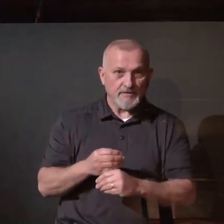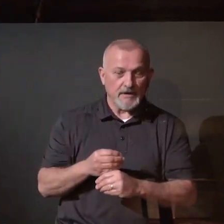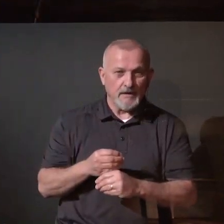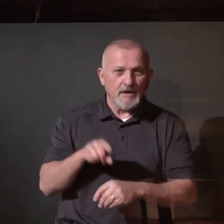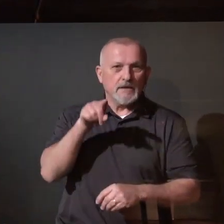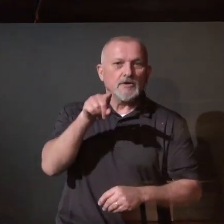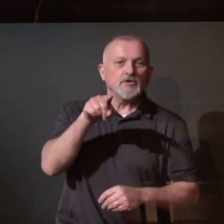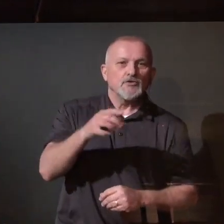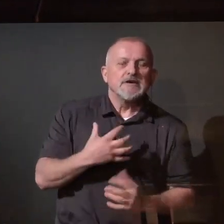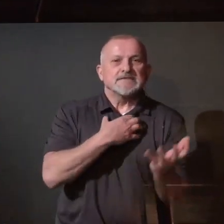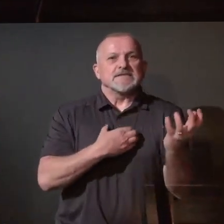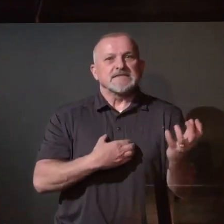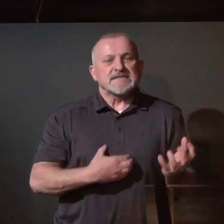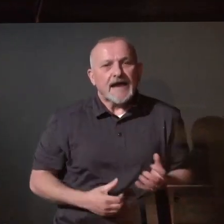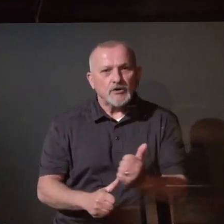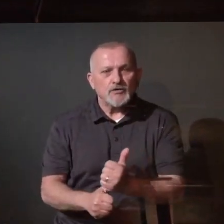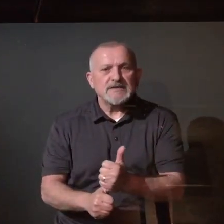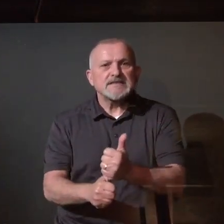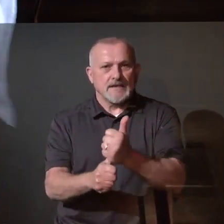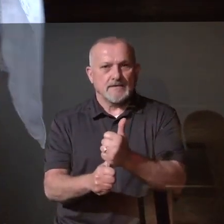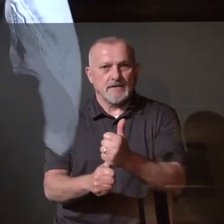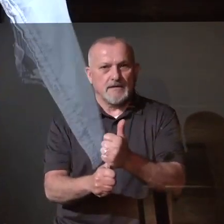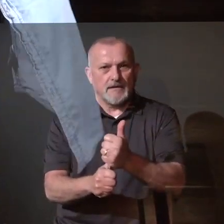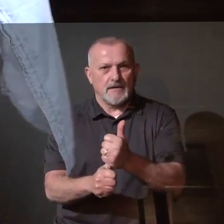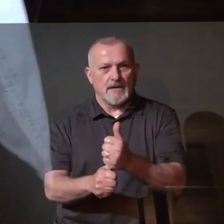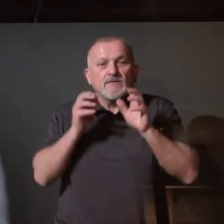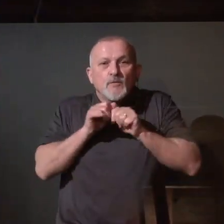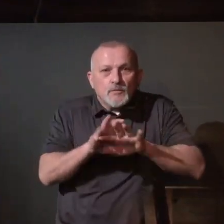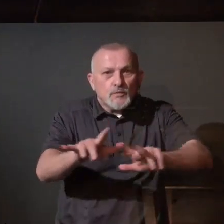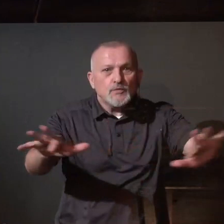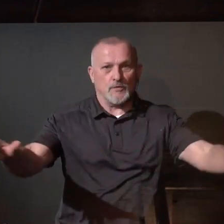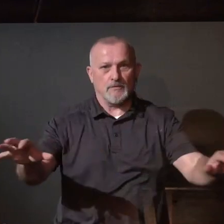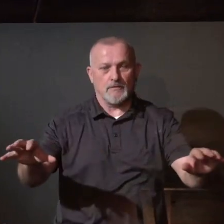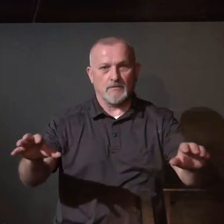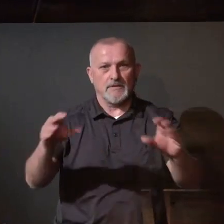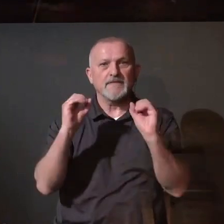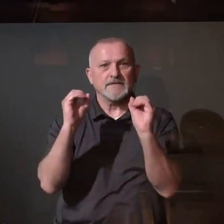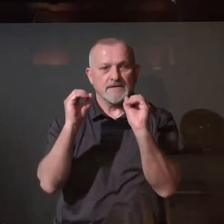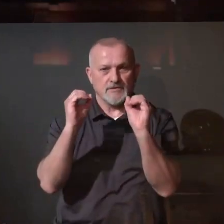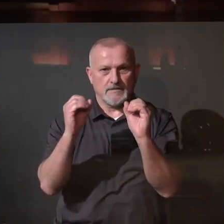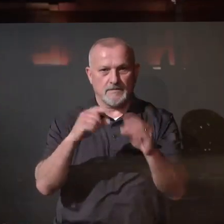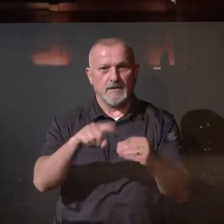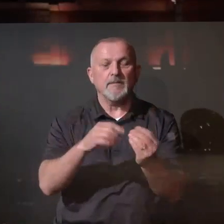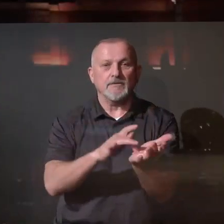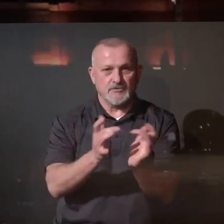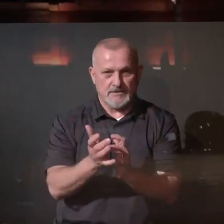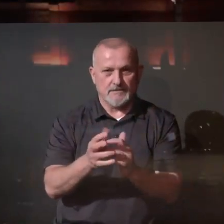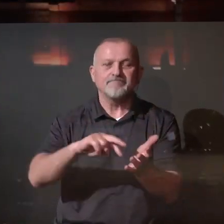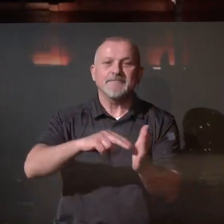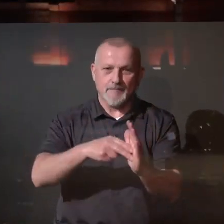you desire to assist in spreading those teachings. That's